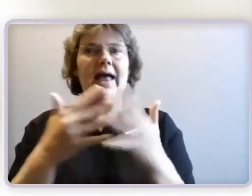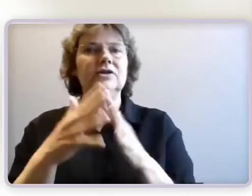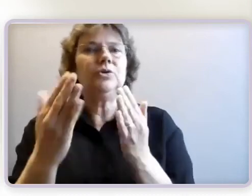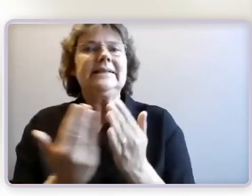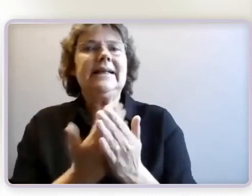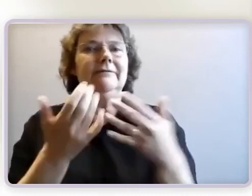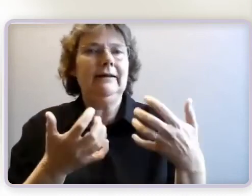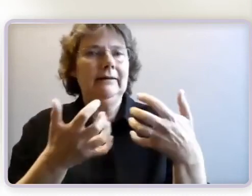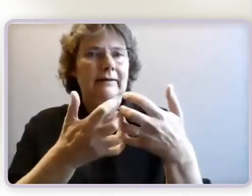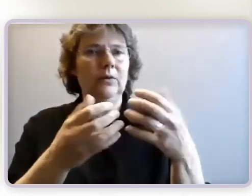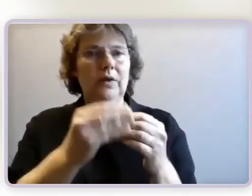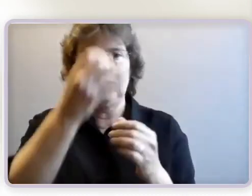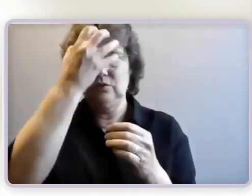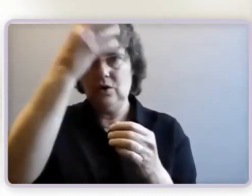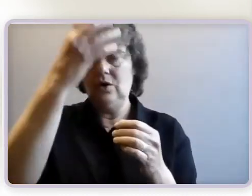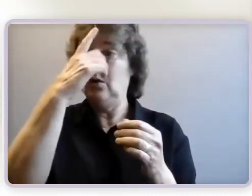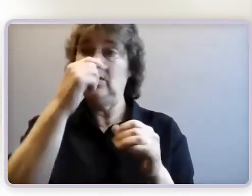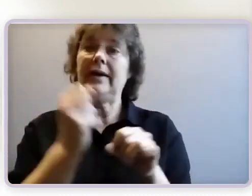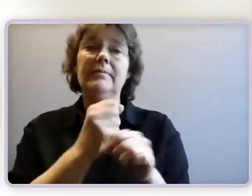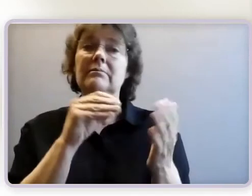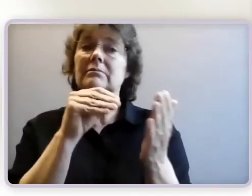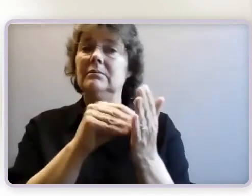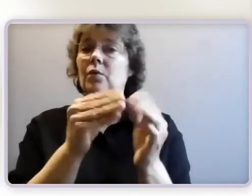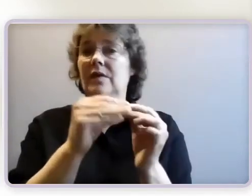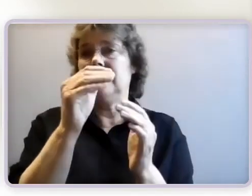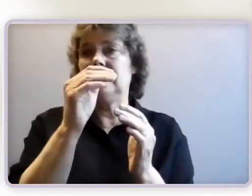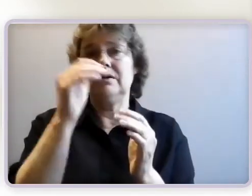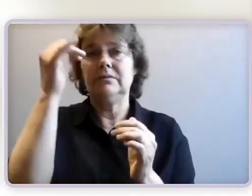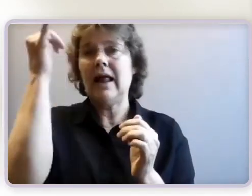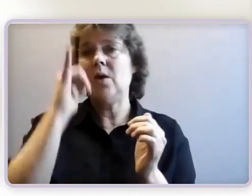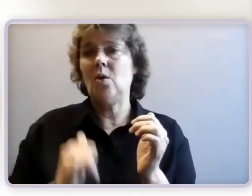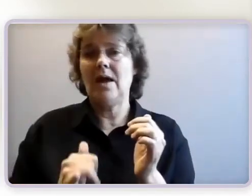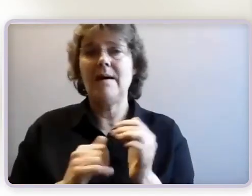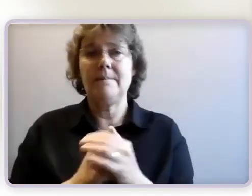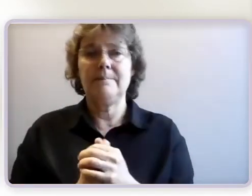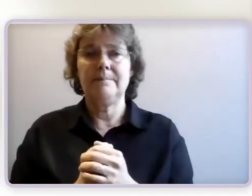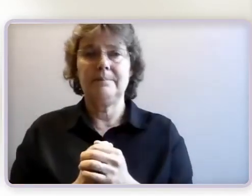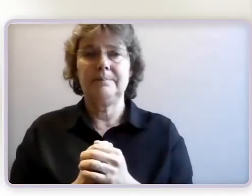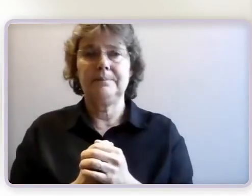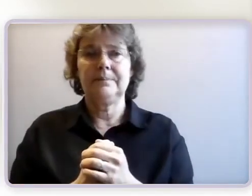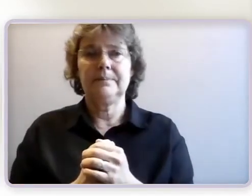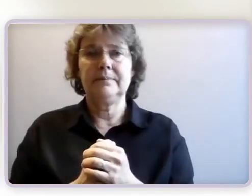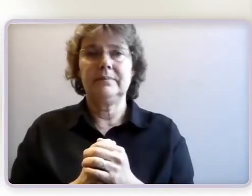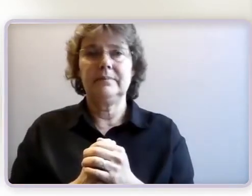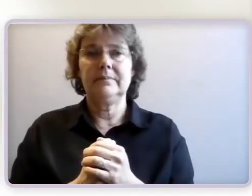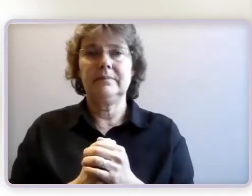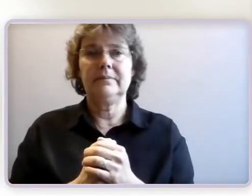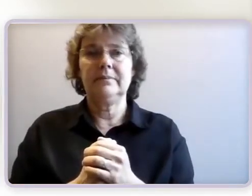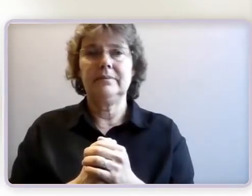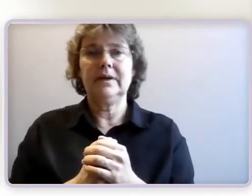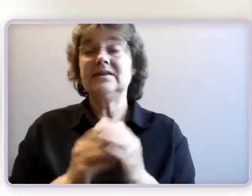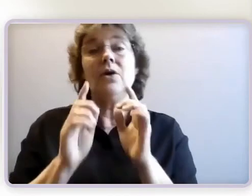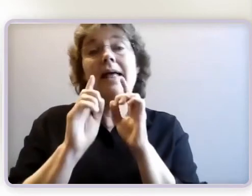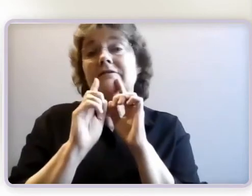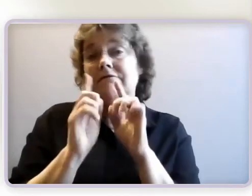can be made with one of our lawyers. This advice can be provided in various formats to